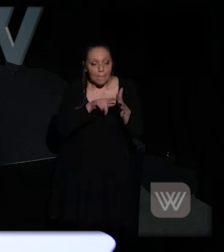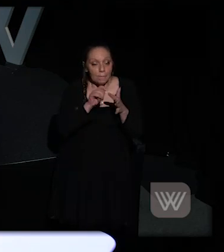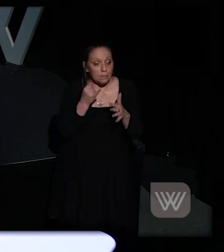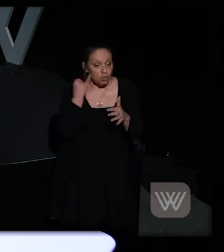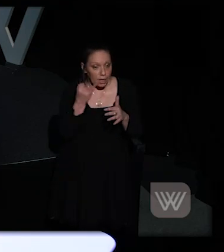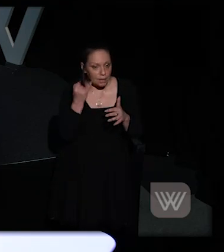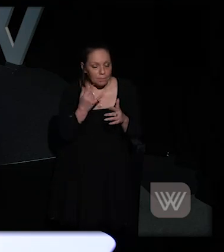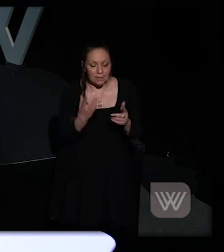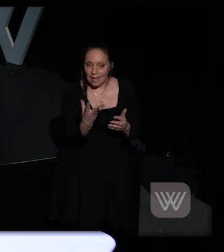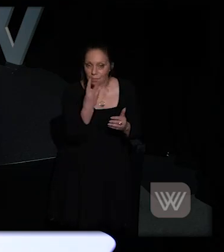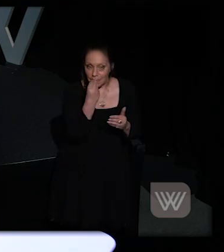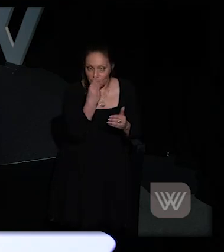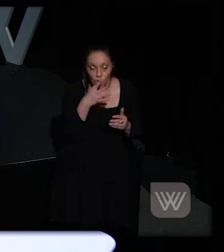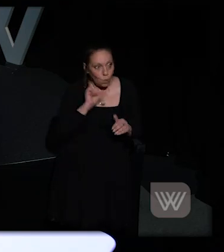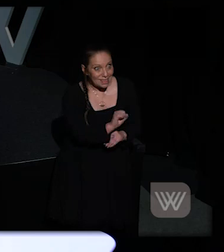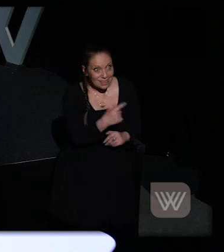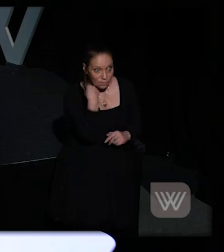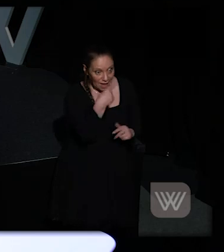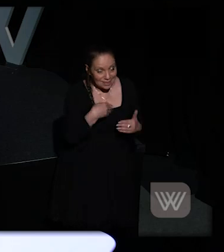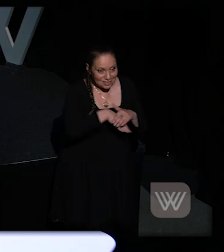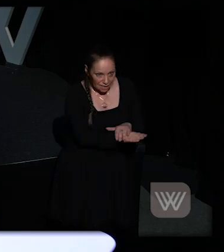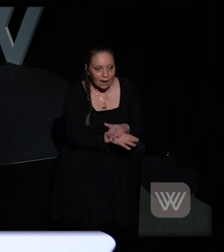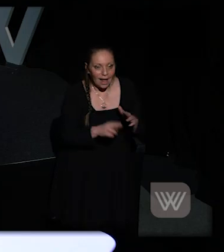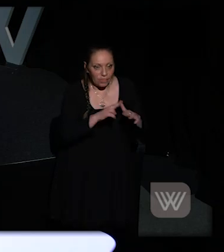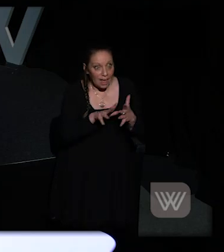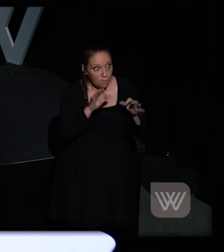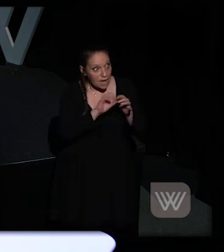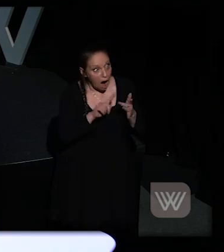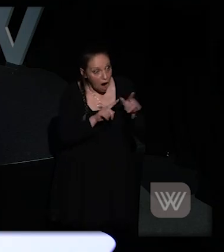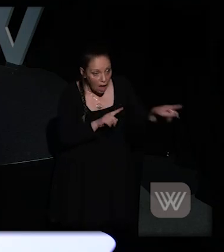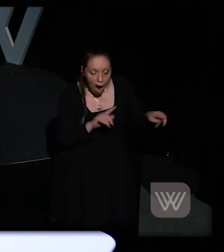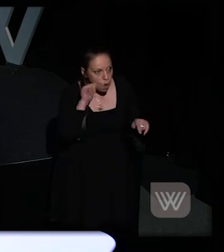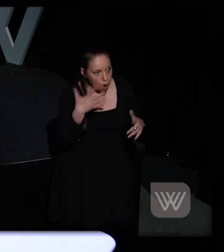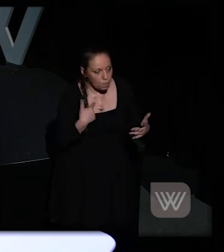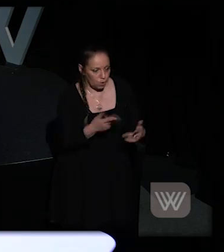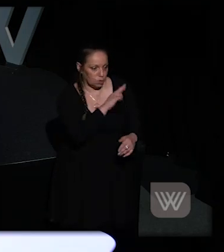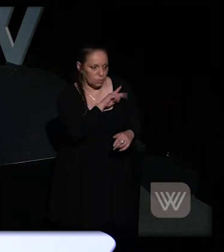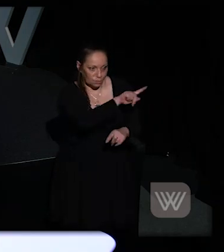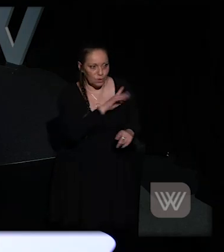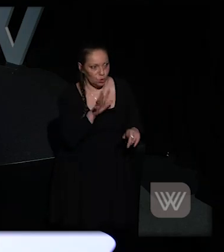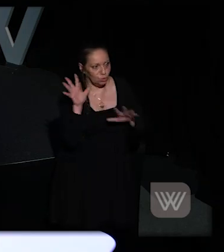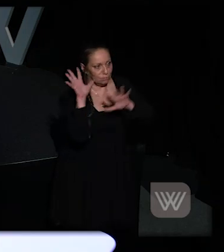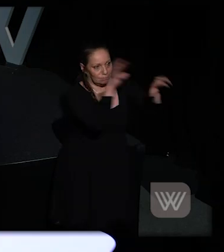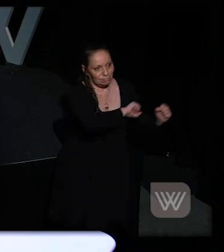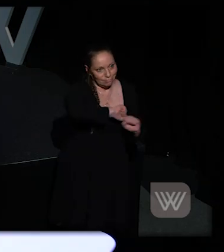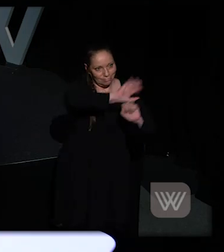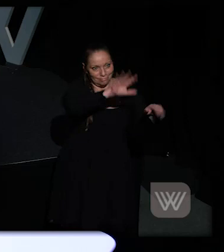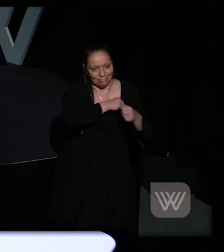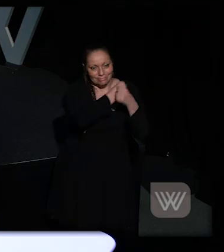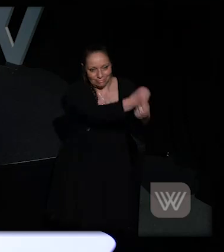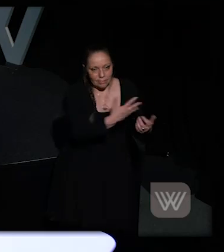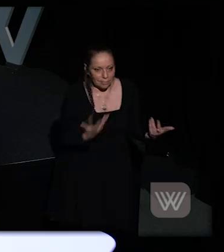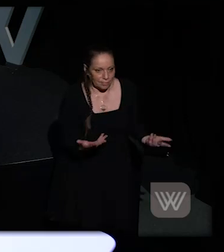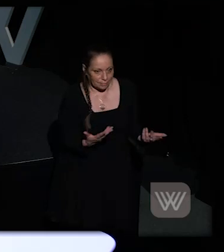I said, dude, I'm not posting this because the FBI, he's in Colorado, the FBI is going to come and I'm not going to be responsible for you getting arrested and your